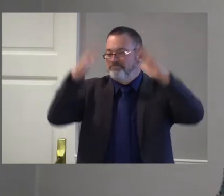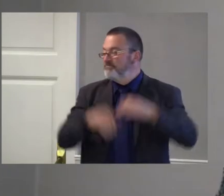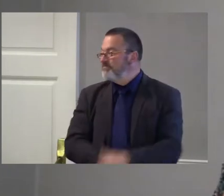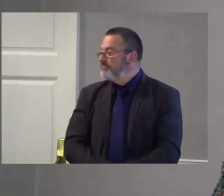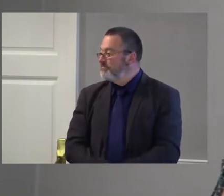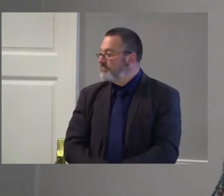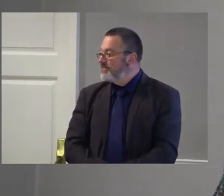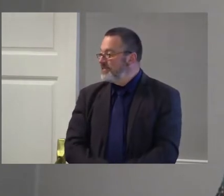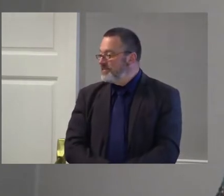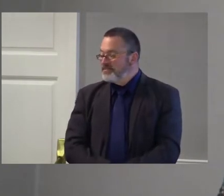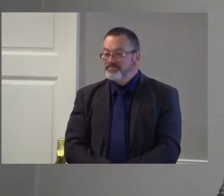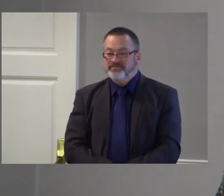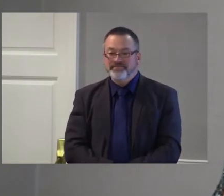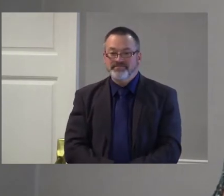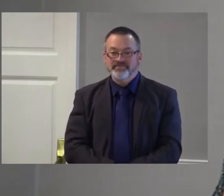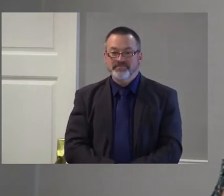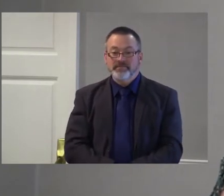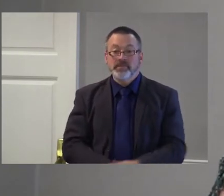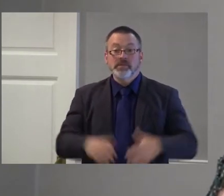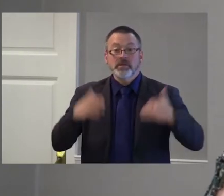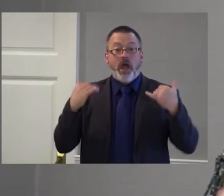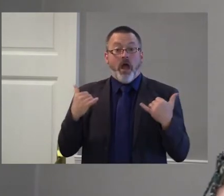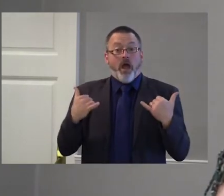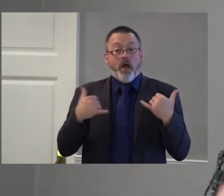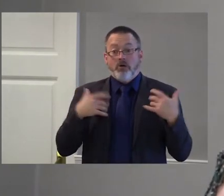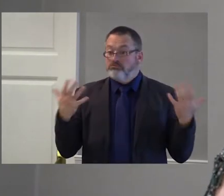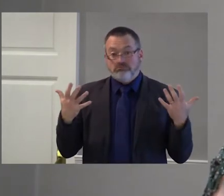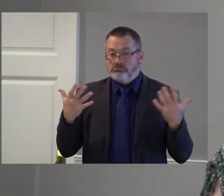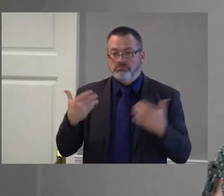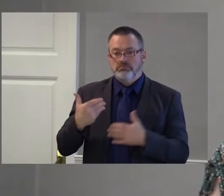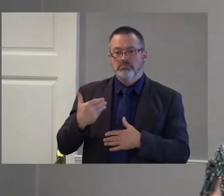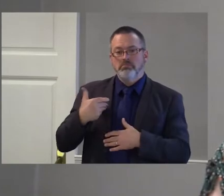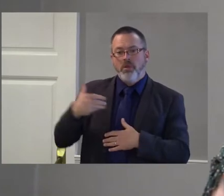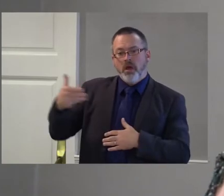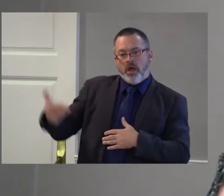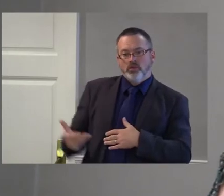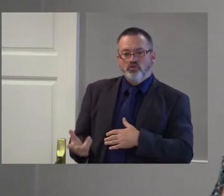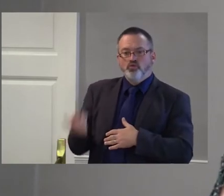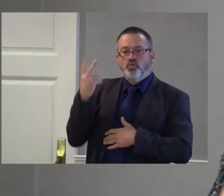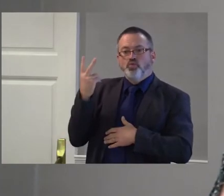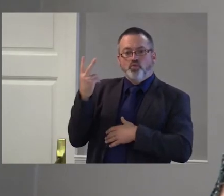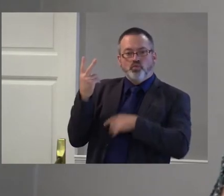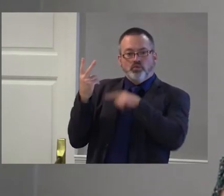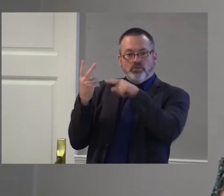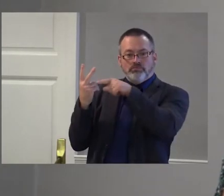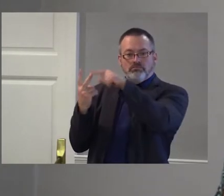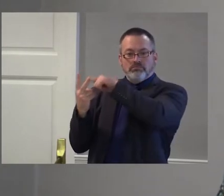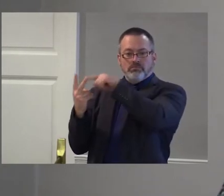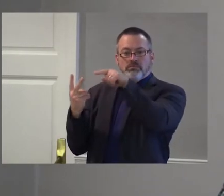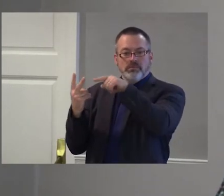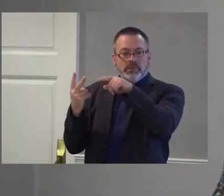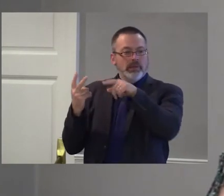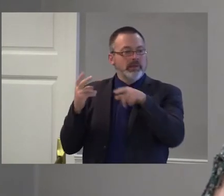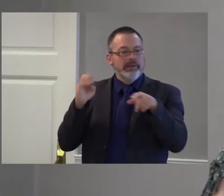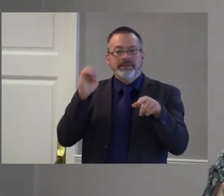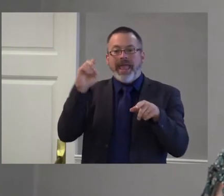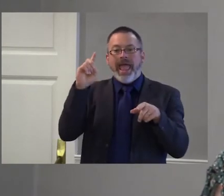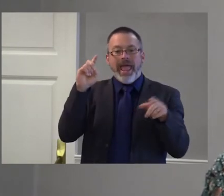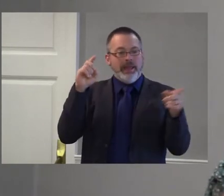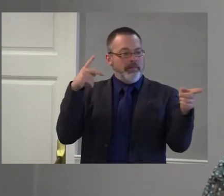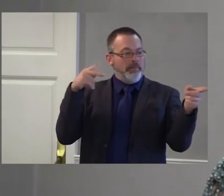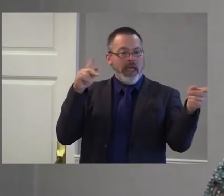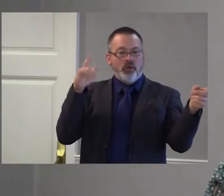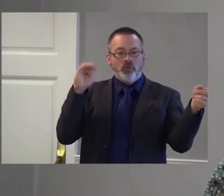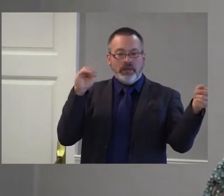So now I'd like to introduce to you two trailblazers in our movement, Ed Paquin and Jenny Milkey.